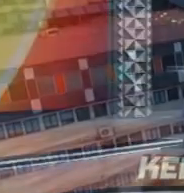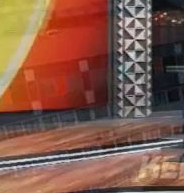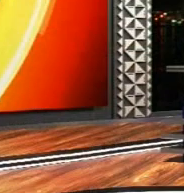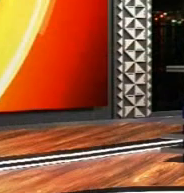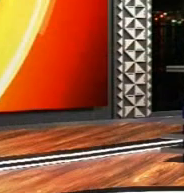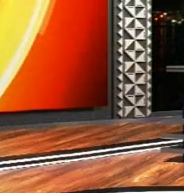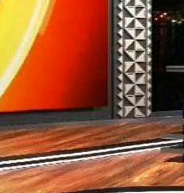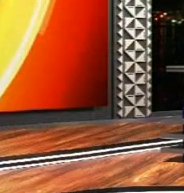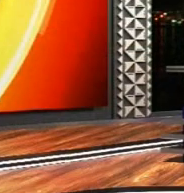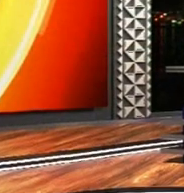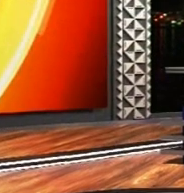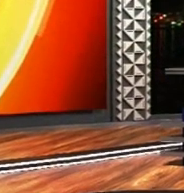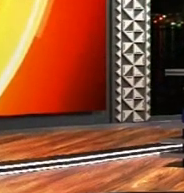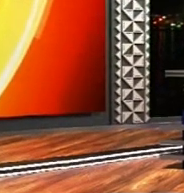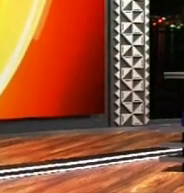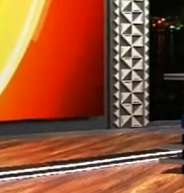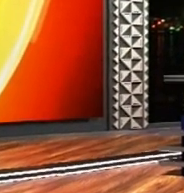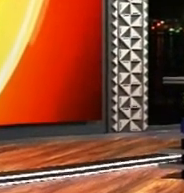Spate.